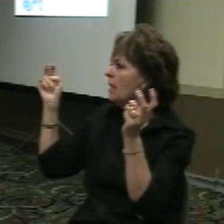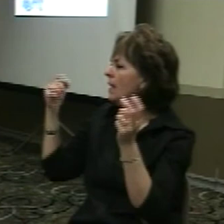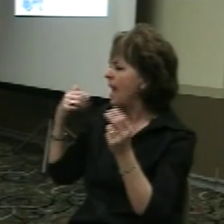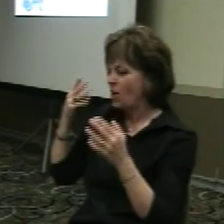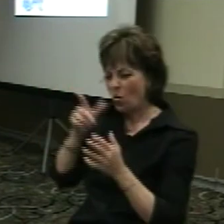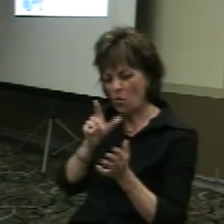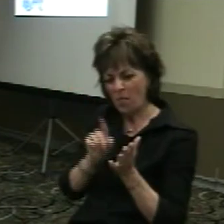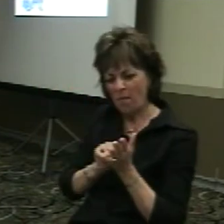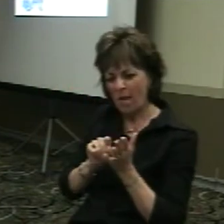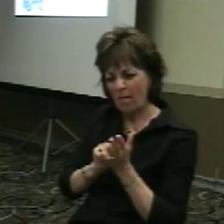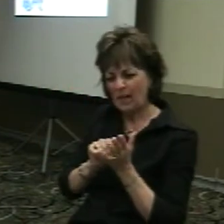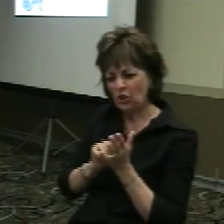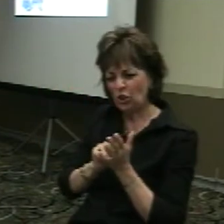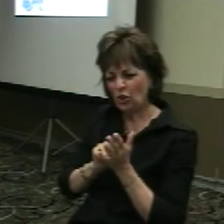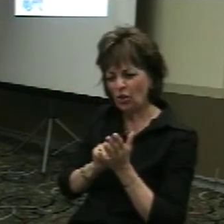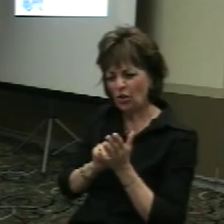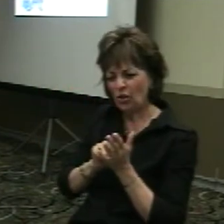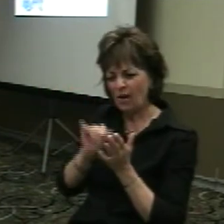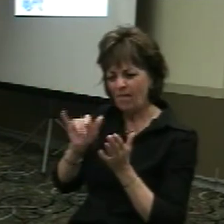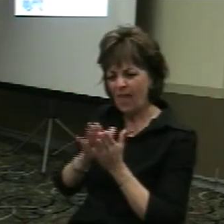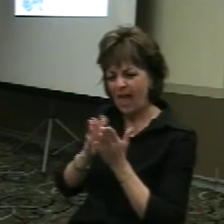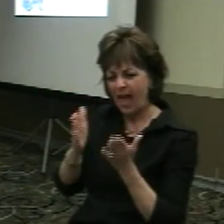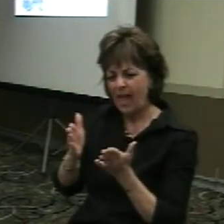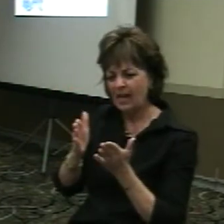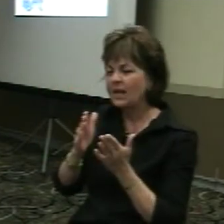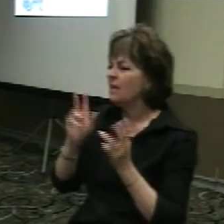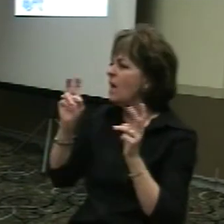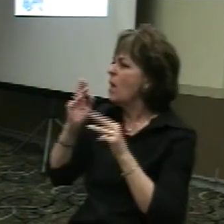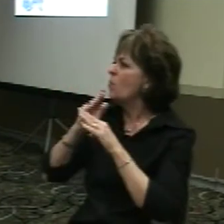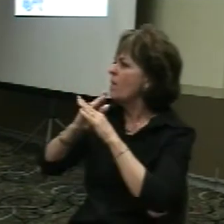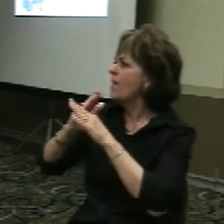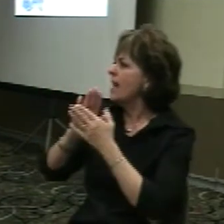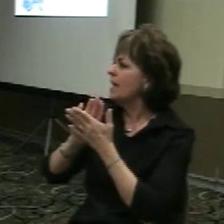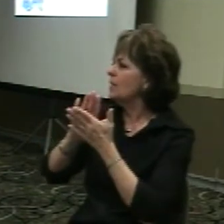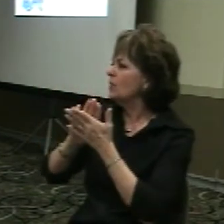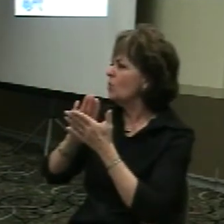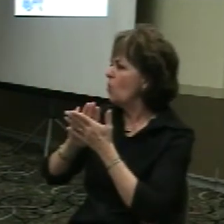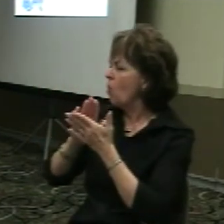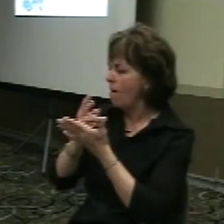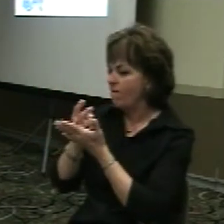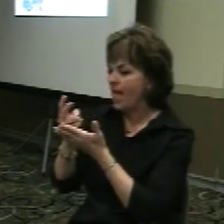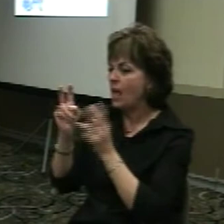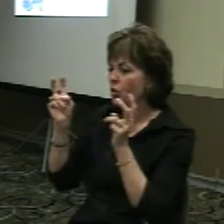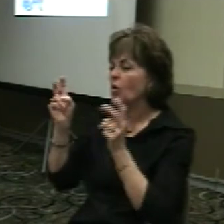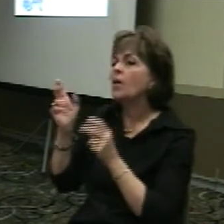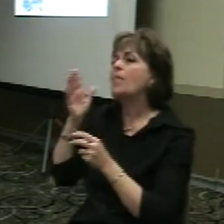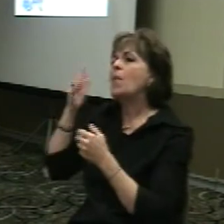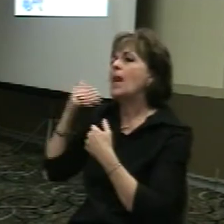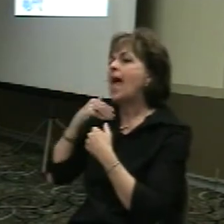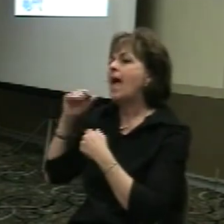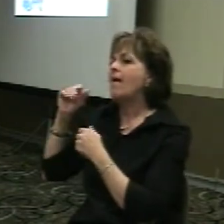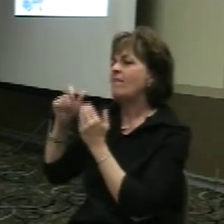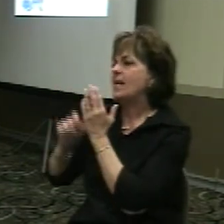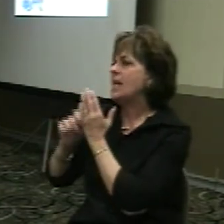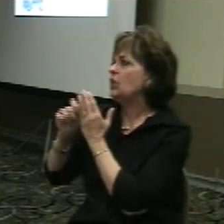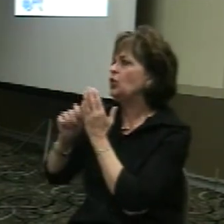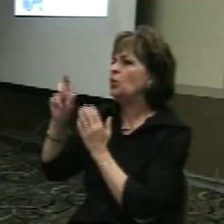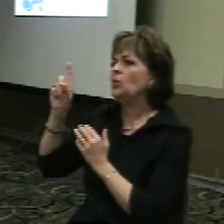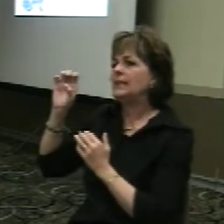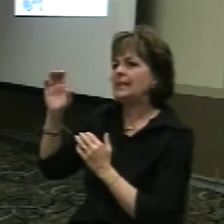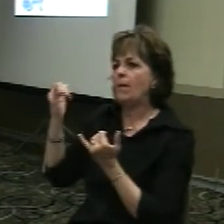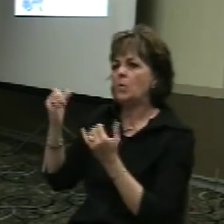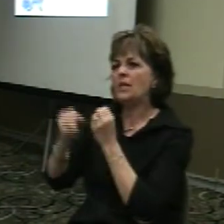I don't know who the publisher is of Preventing School Failure. They are going to have a special issue in December of this year, all